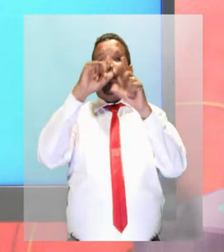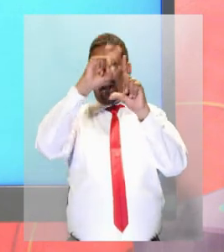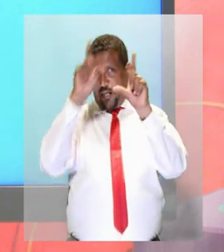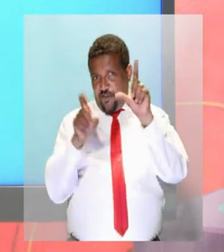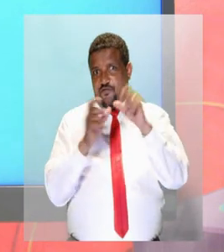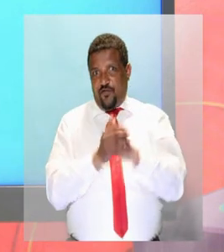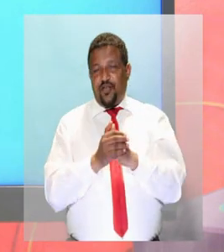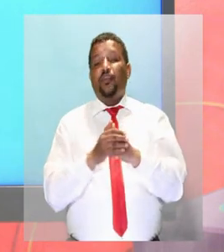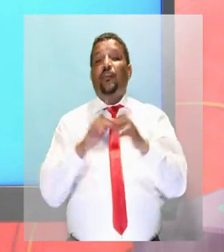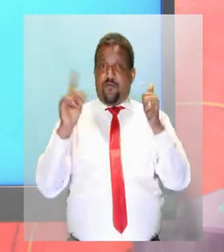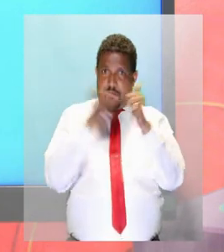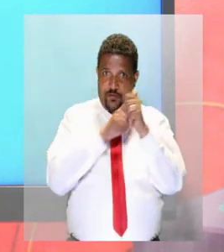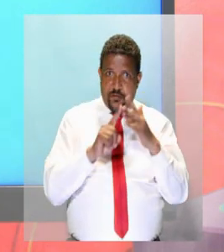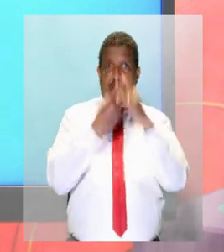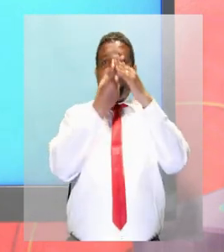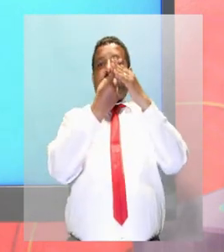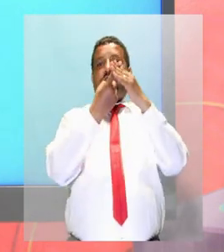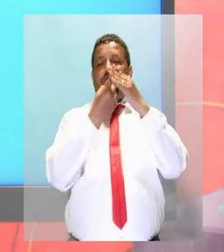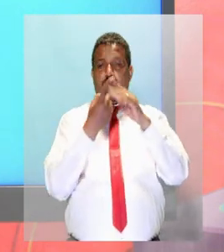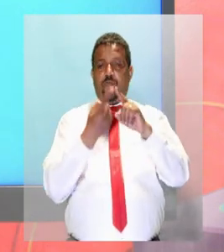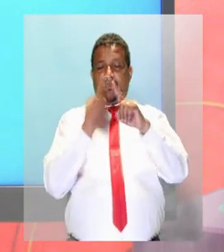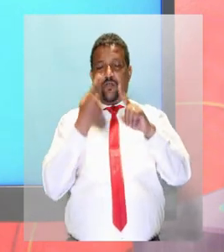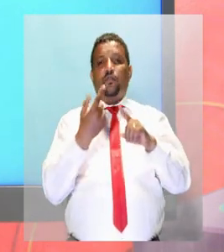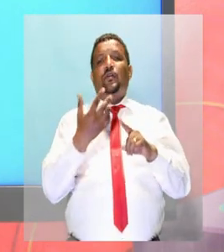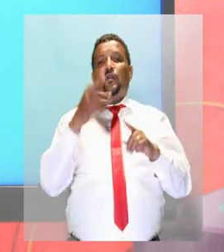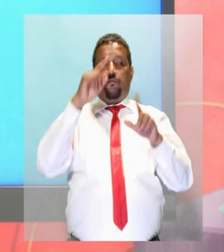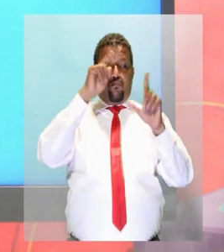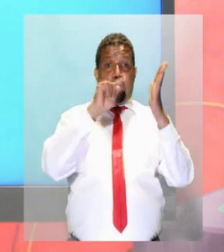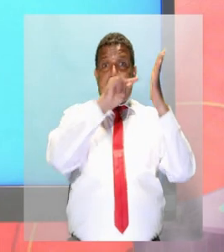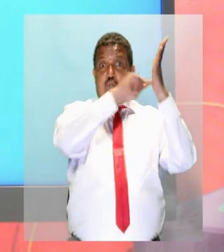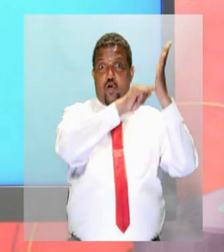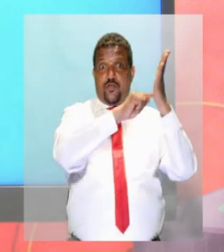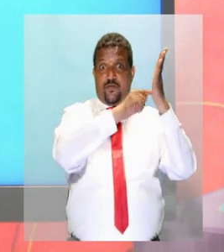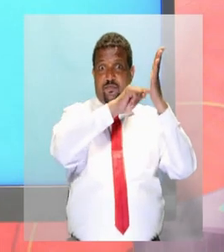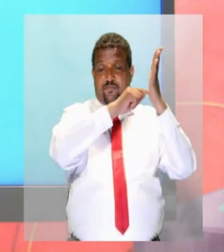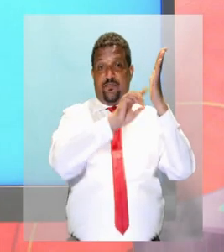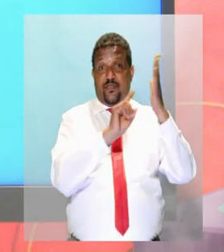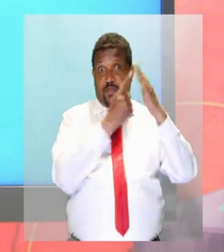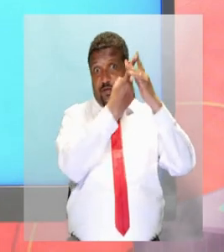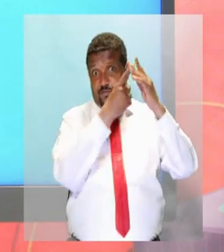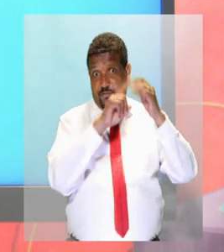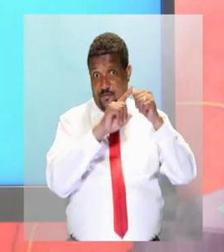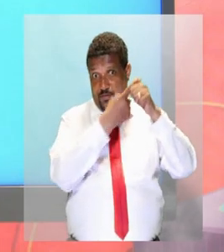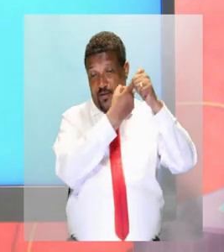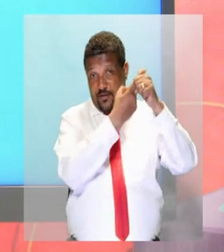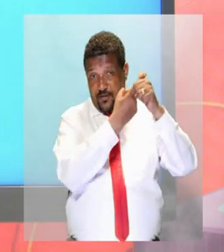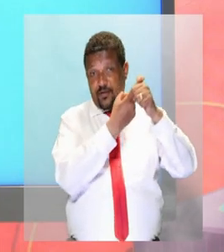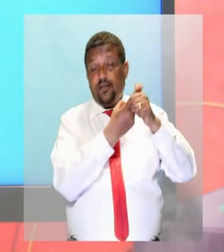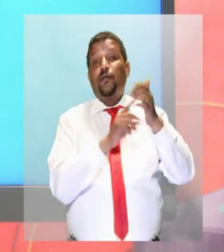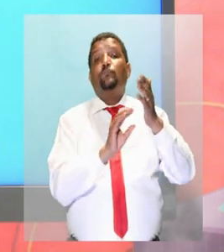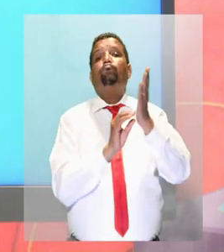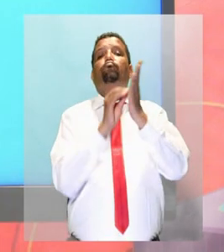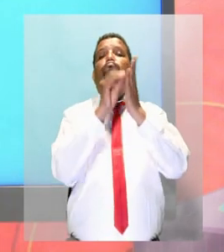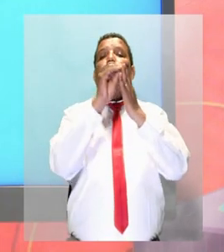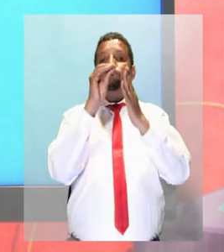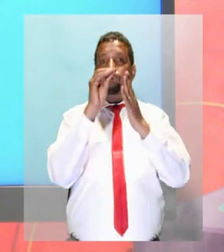all, starting from this point to this point, the total utility curve is increasing. And whenever